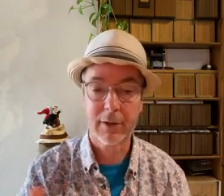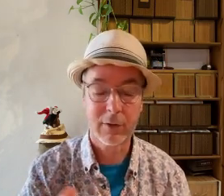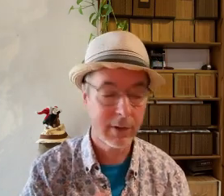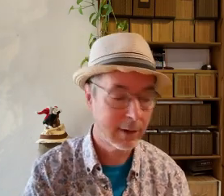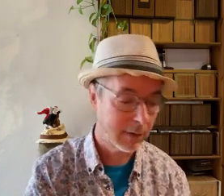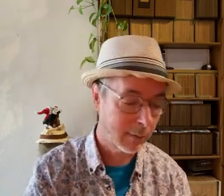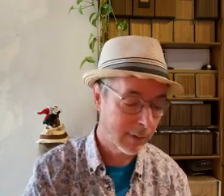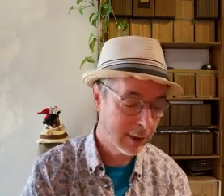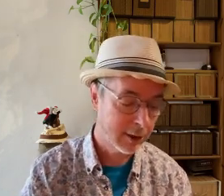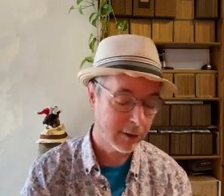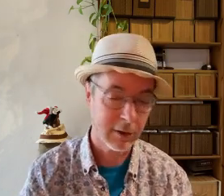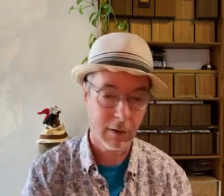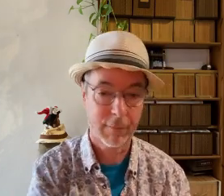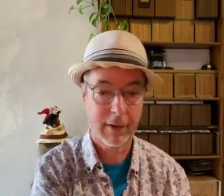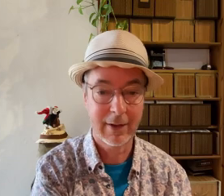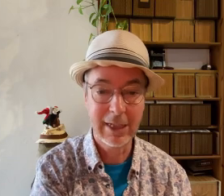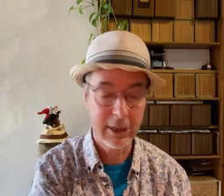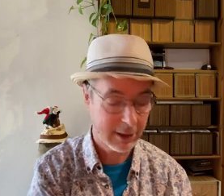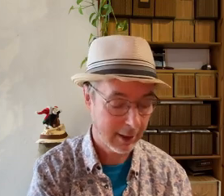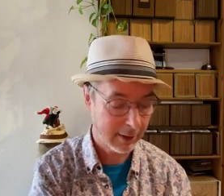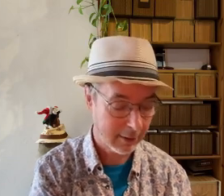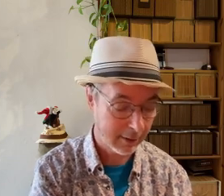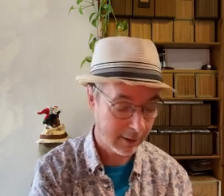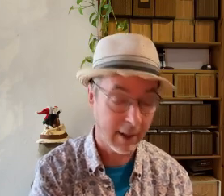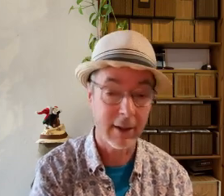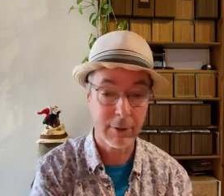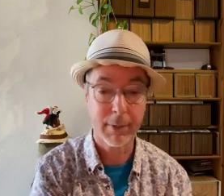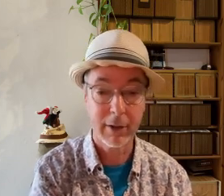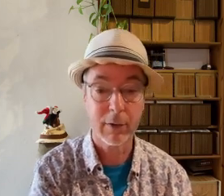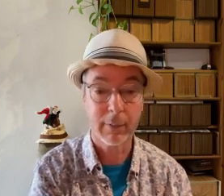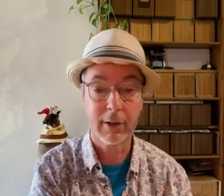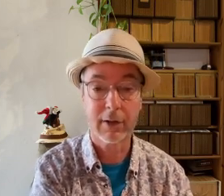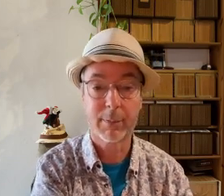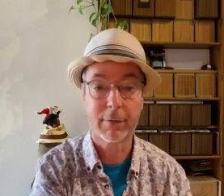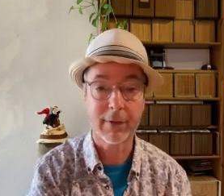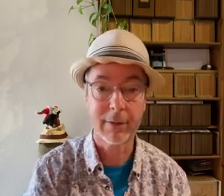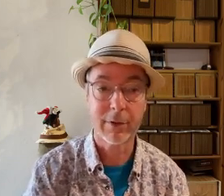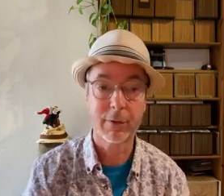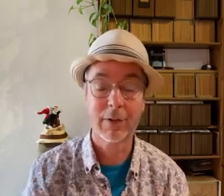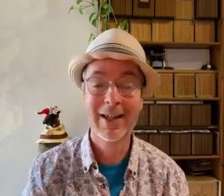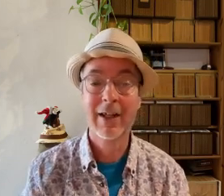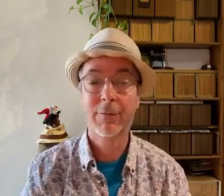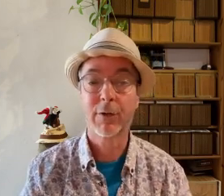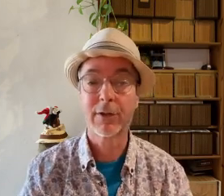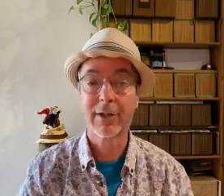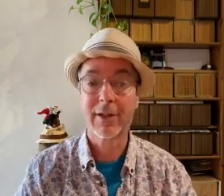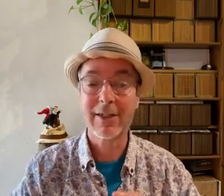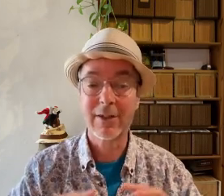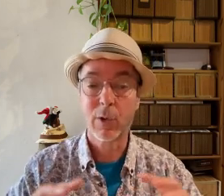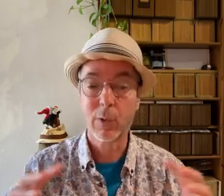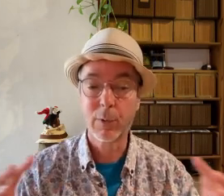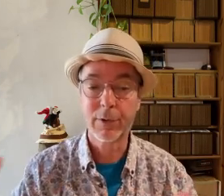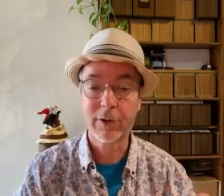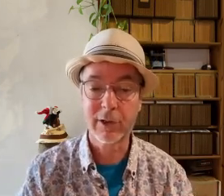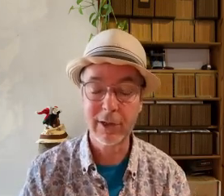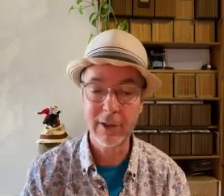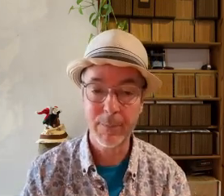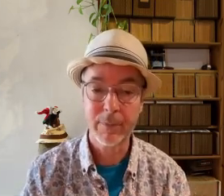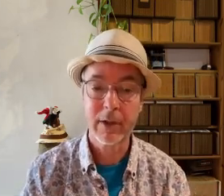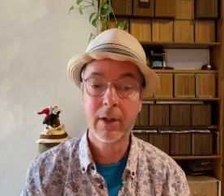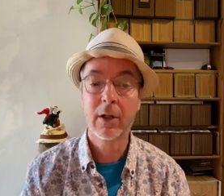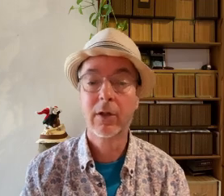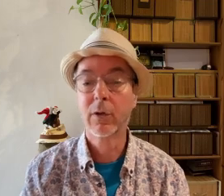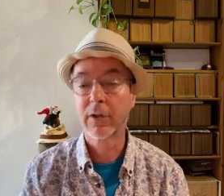options and three regions of each letter that I explained already a couple of times before. If you understand these all